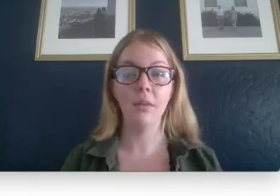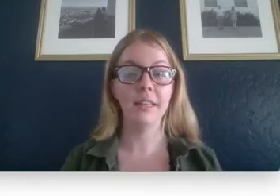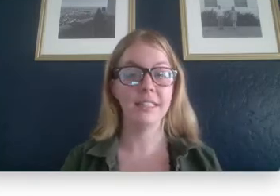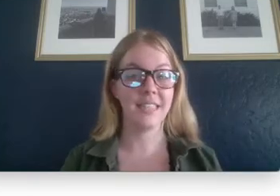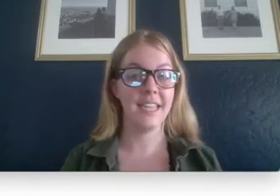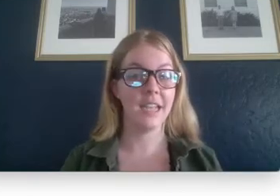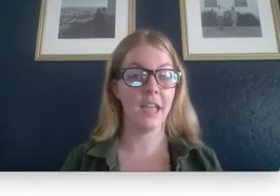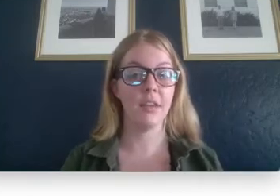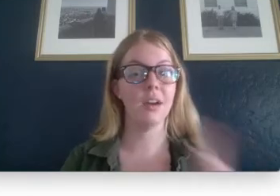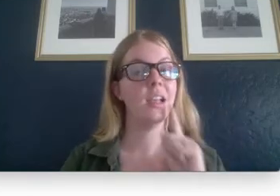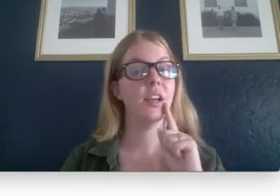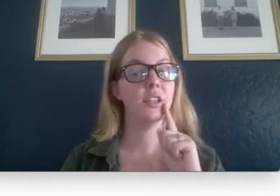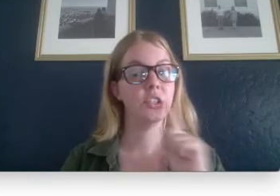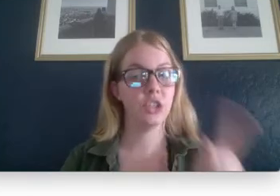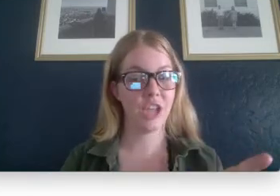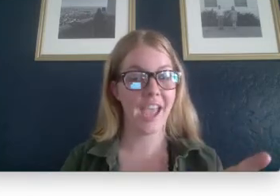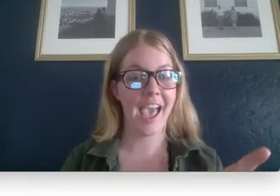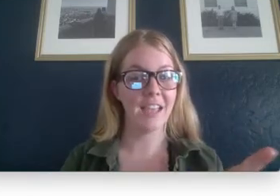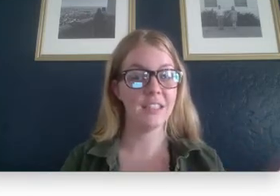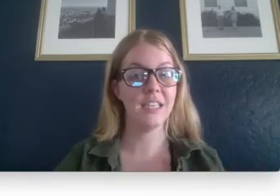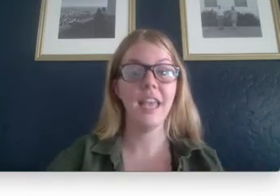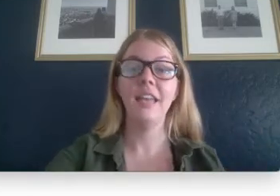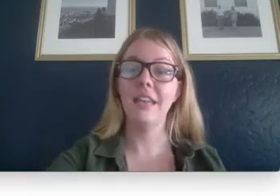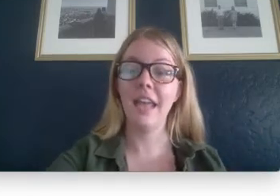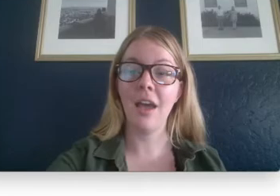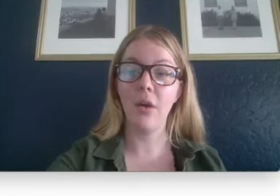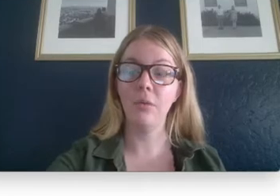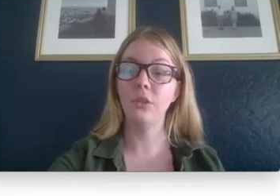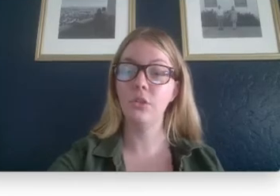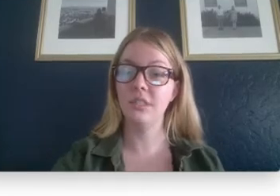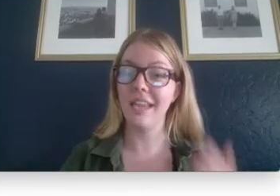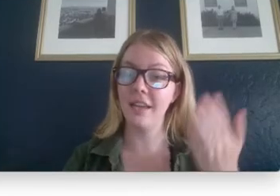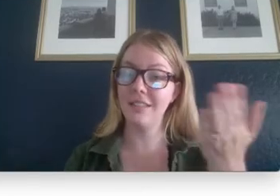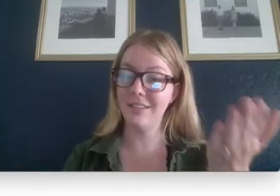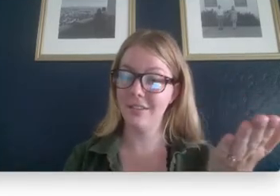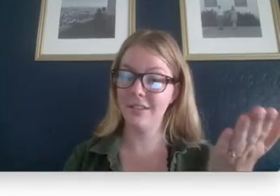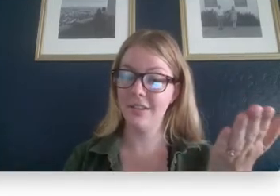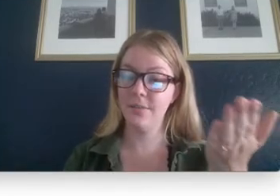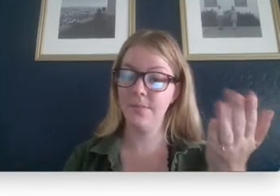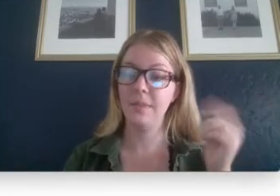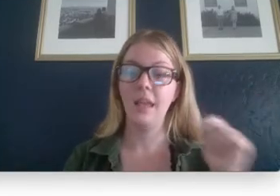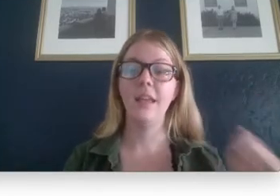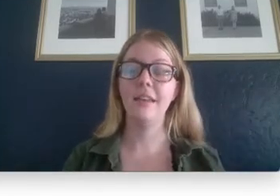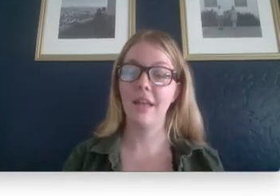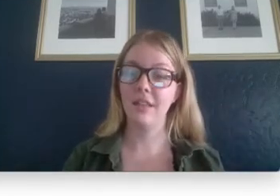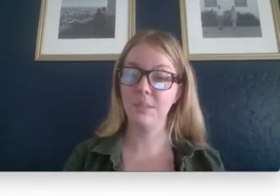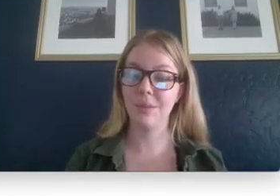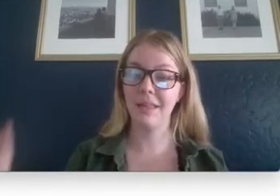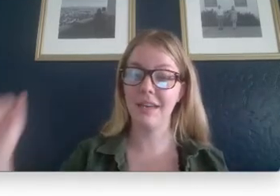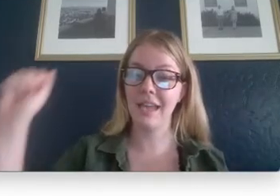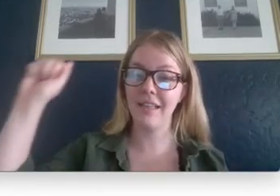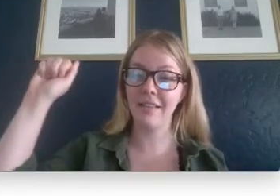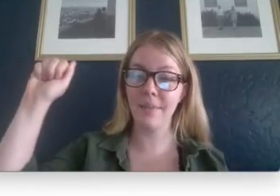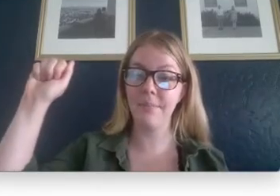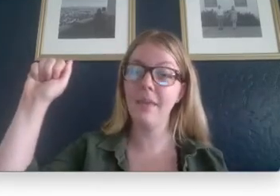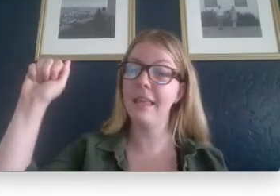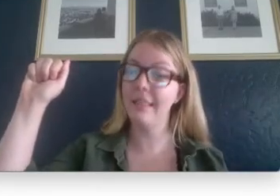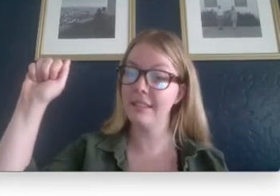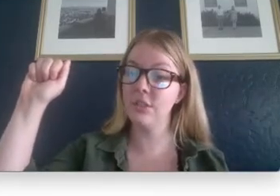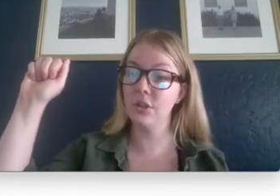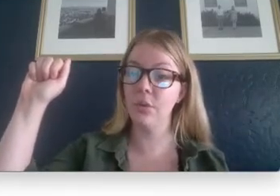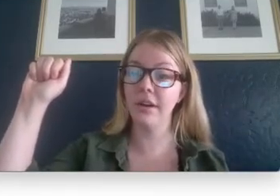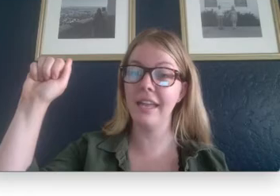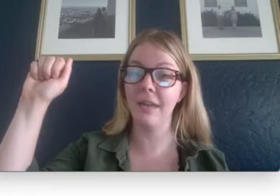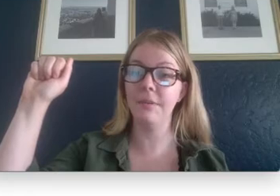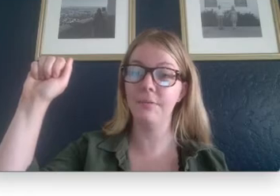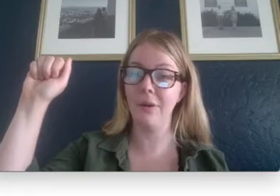Now, let's say it together. Chat. Now, you say it. Now let's put our blending hands up and listen